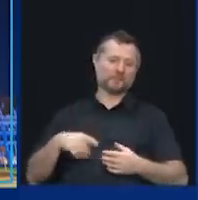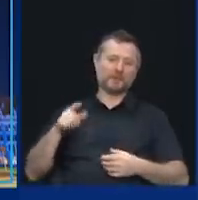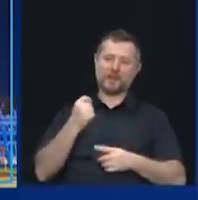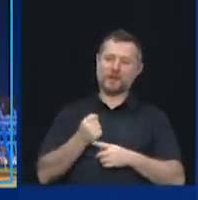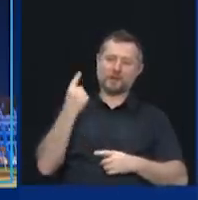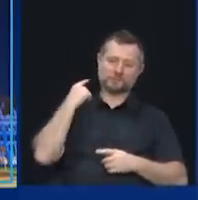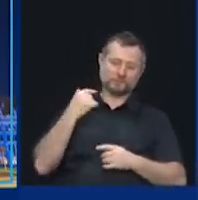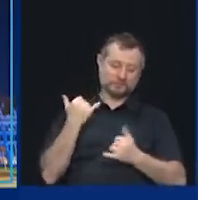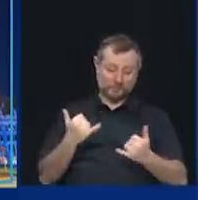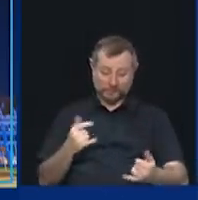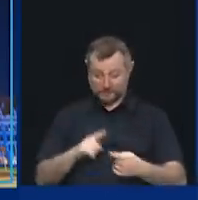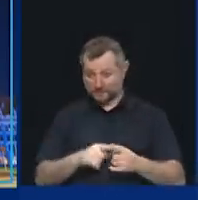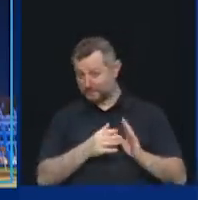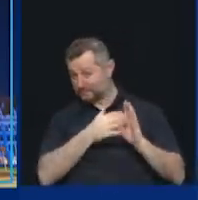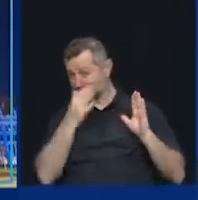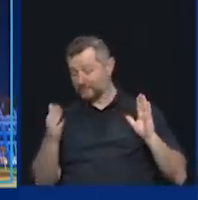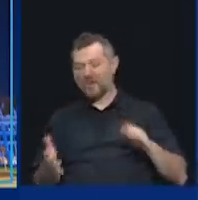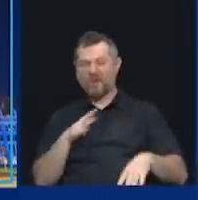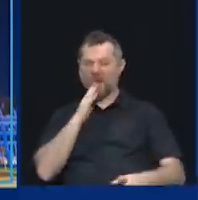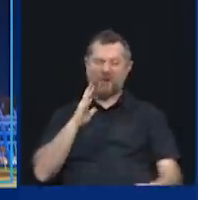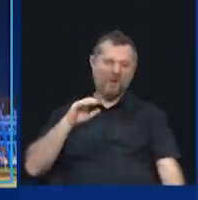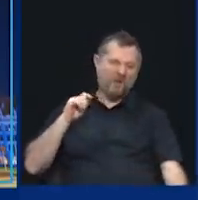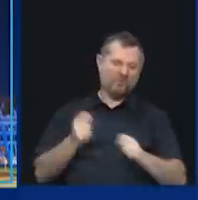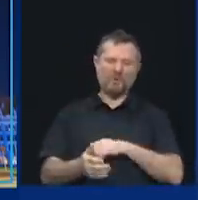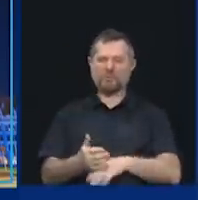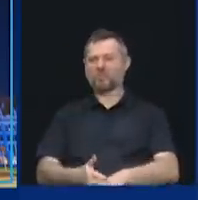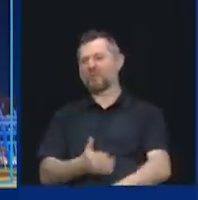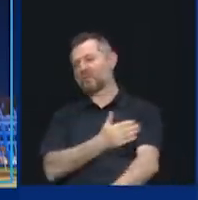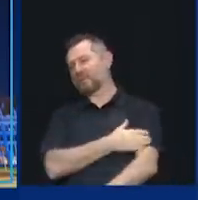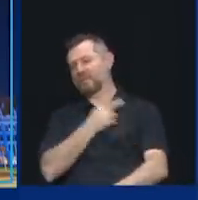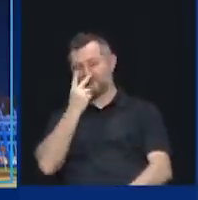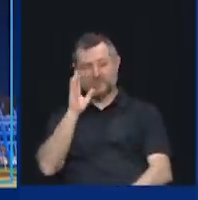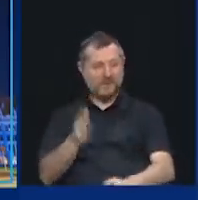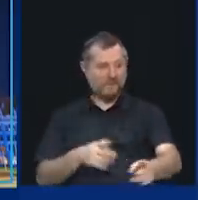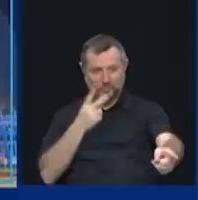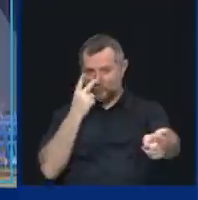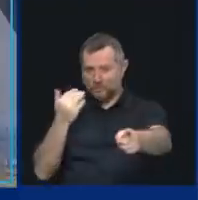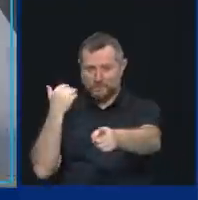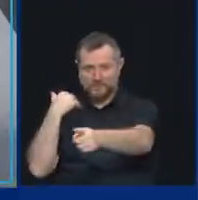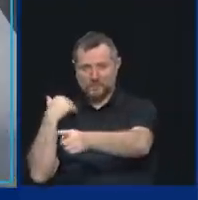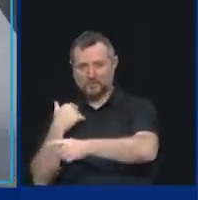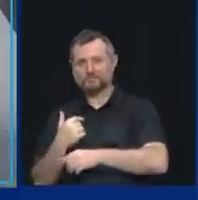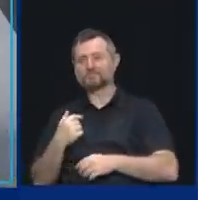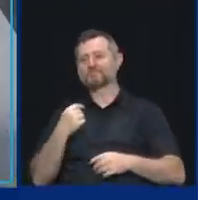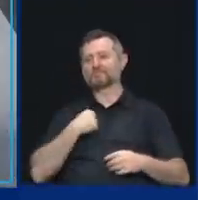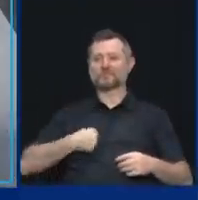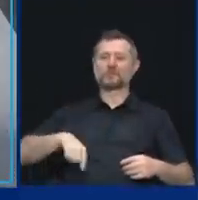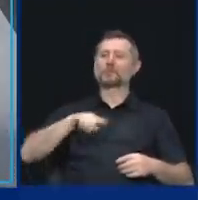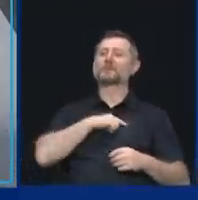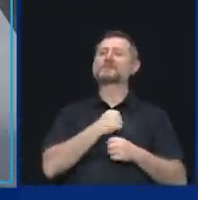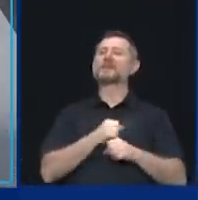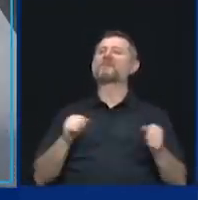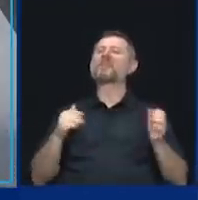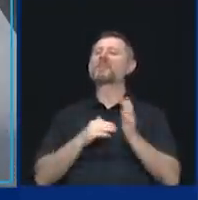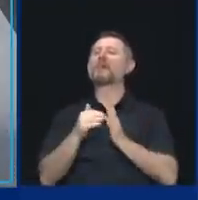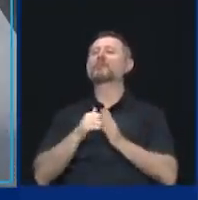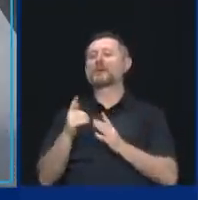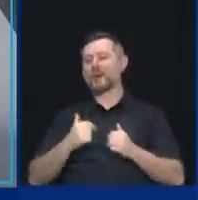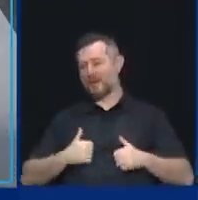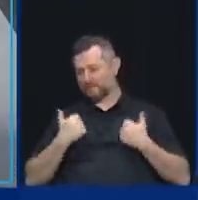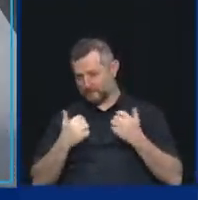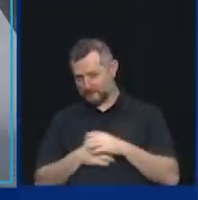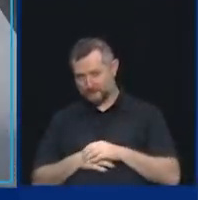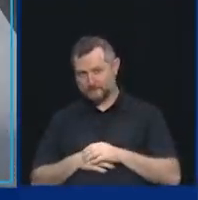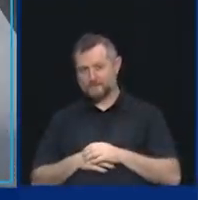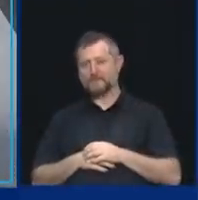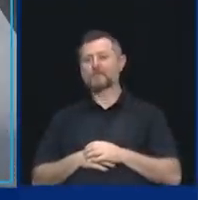that has never been seen in this state. And we saved thousands and thousands of lives in the meantime. We